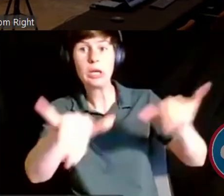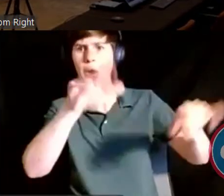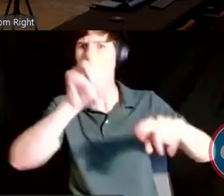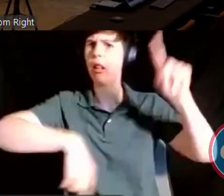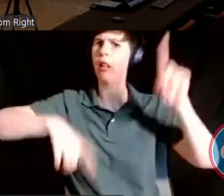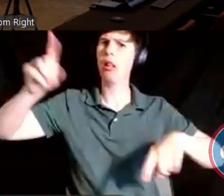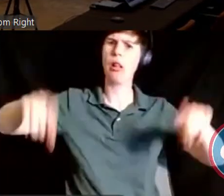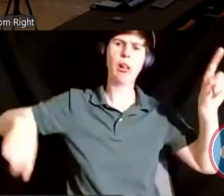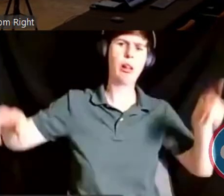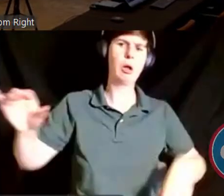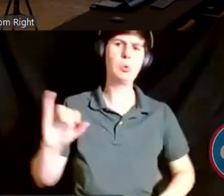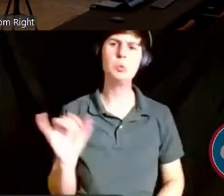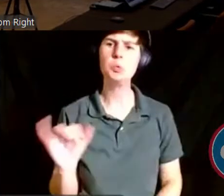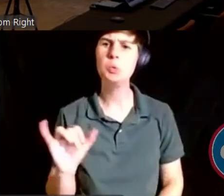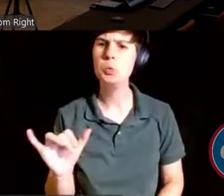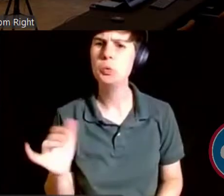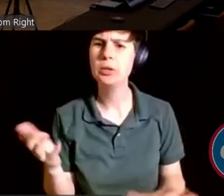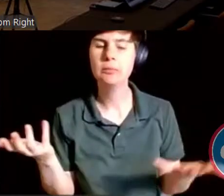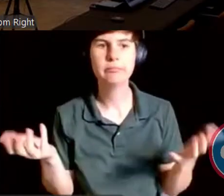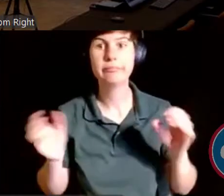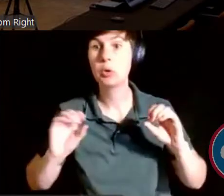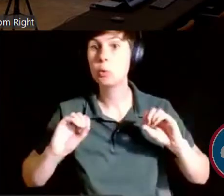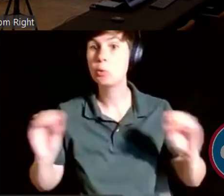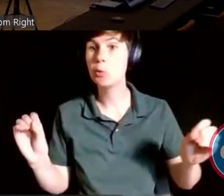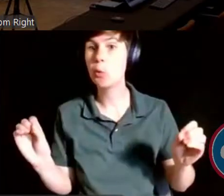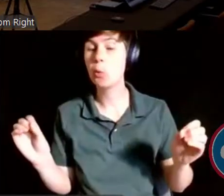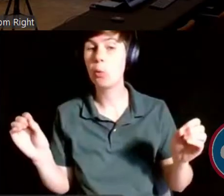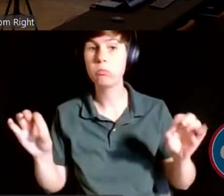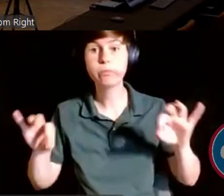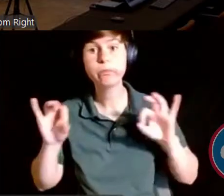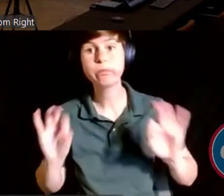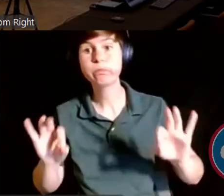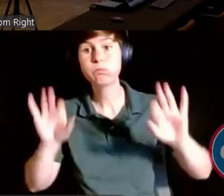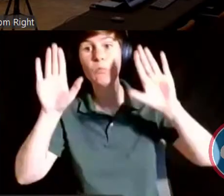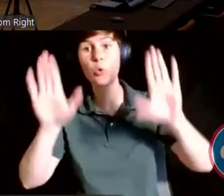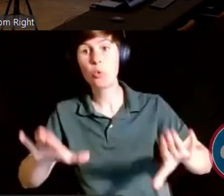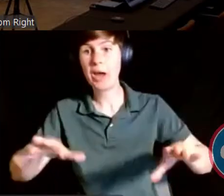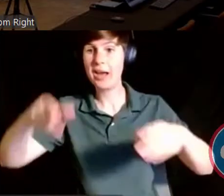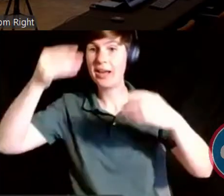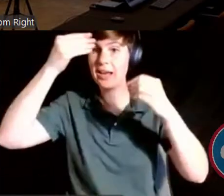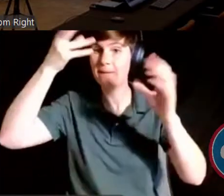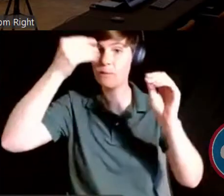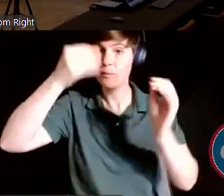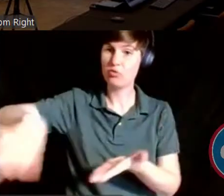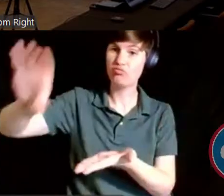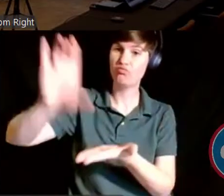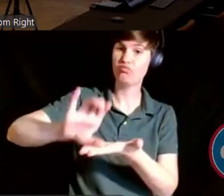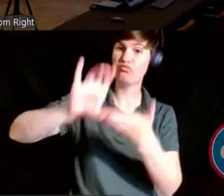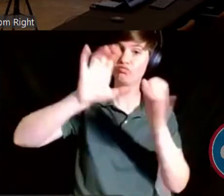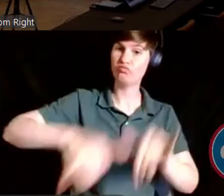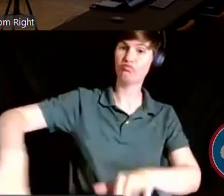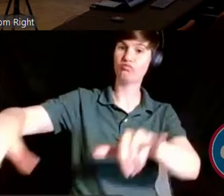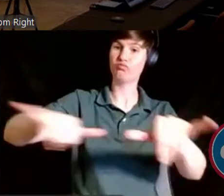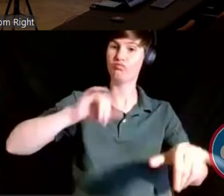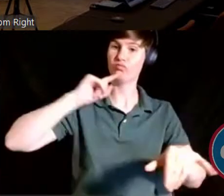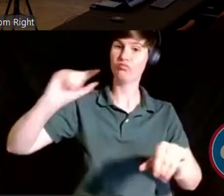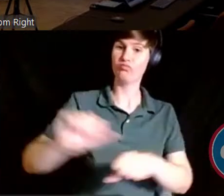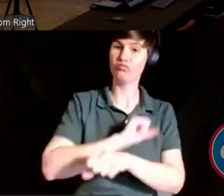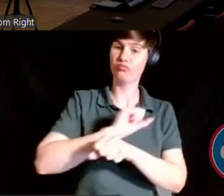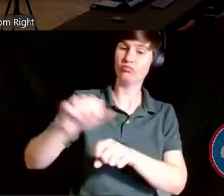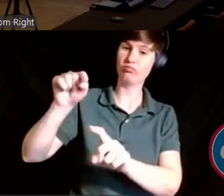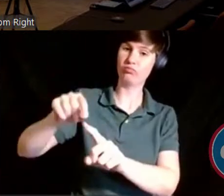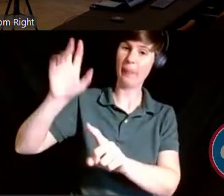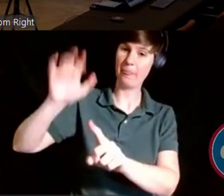and there's no standard, there's no like great information out there that's like uniform and it's like, this is the best thing that